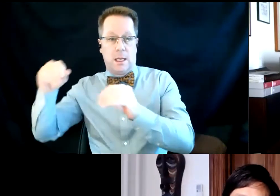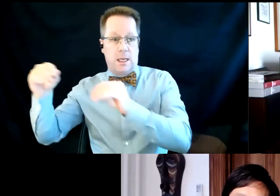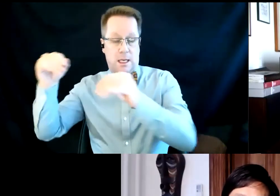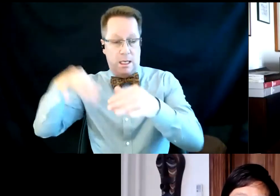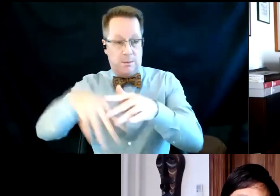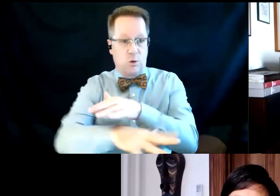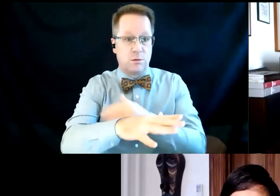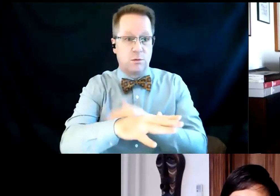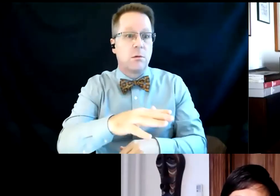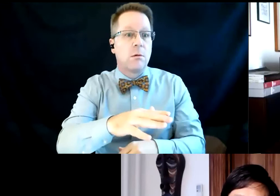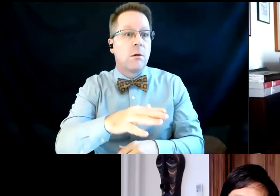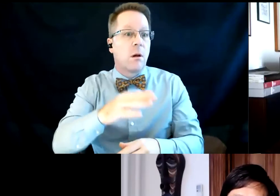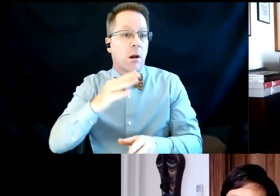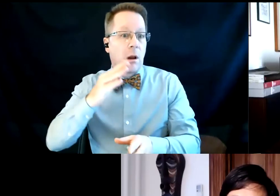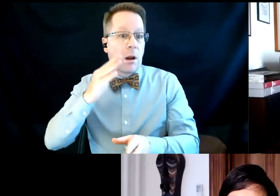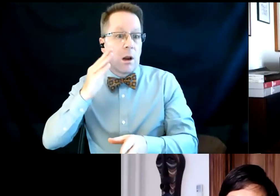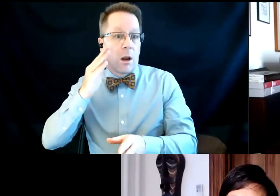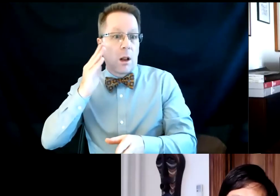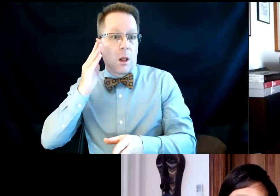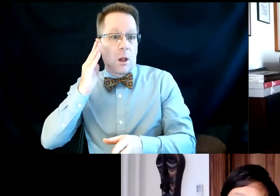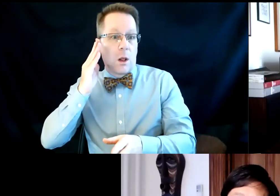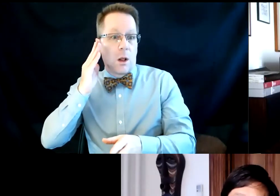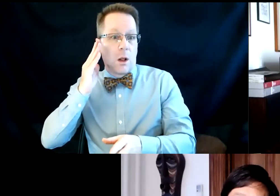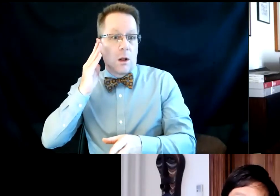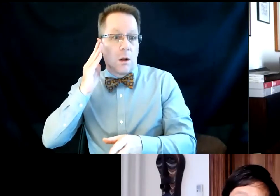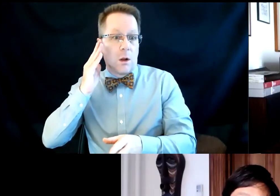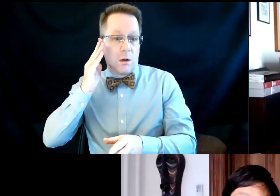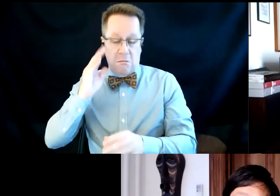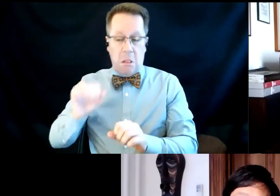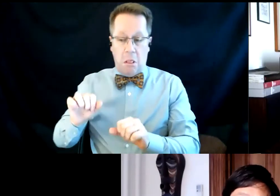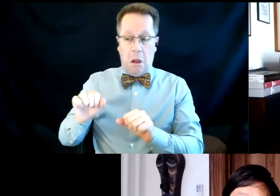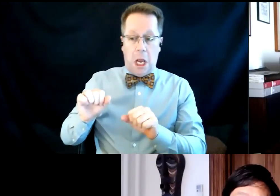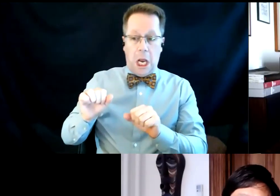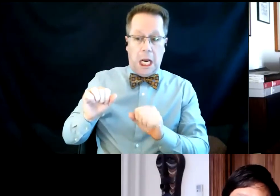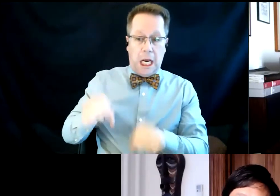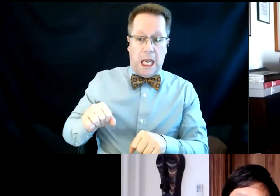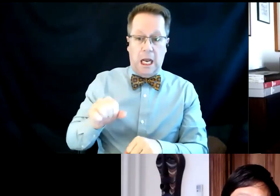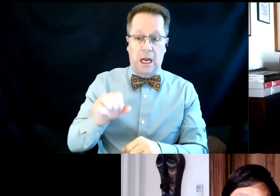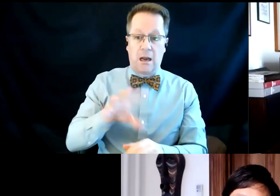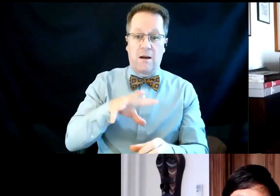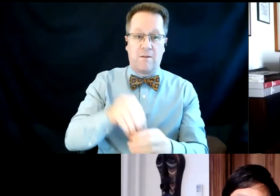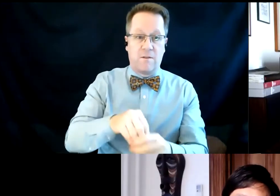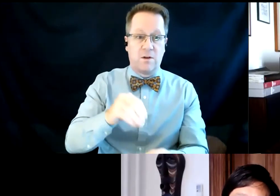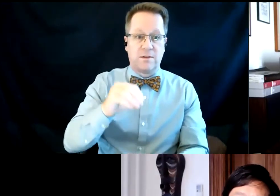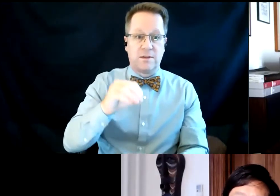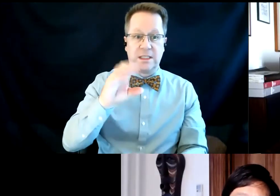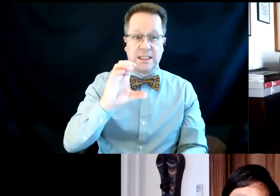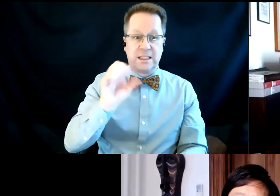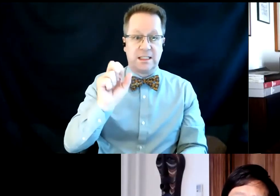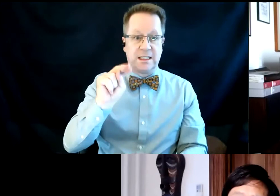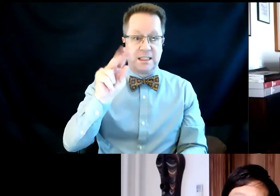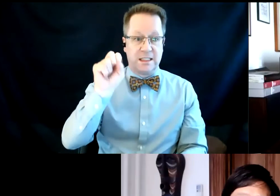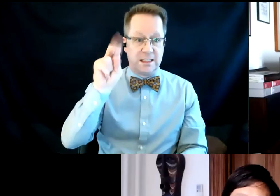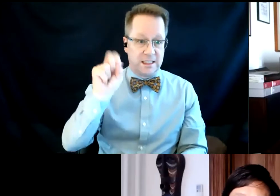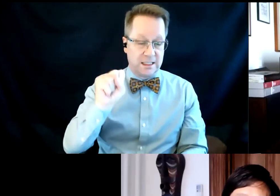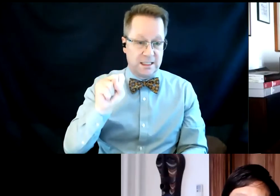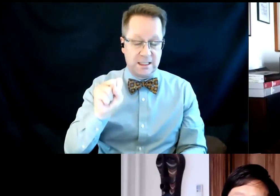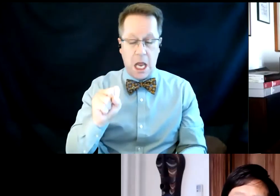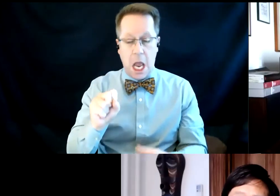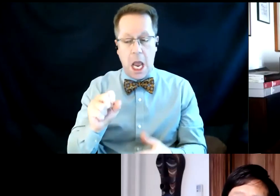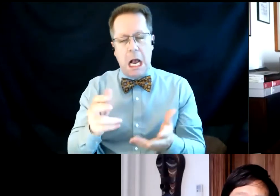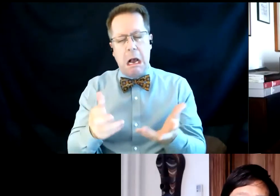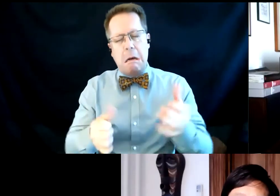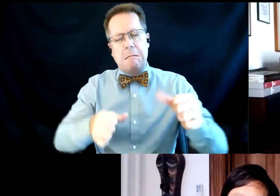in this country. If you look at the estimates, 66% of undocumented adults have lived here for more than a decade. You're talking about our neighbors,